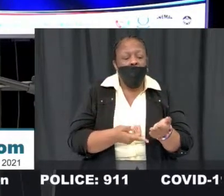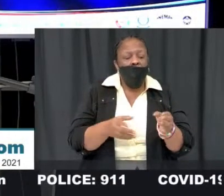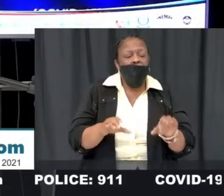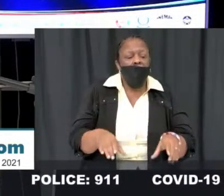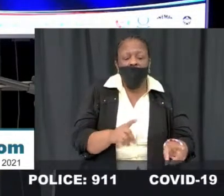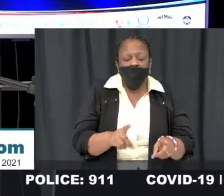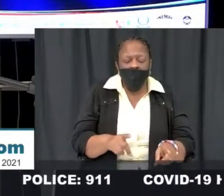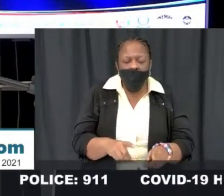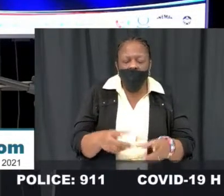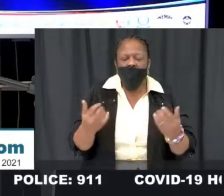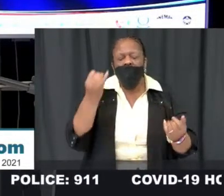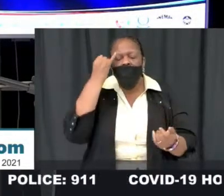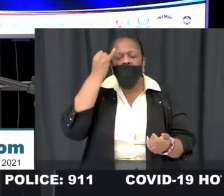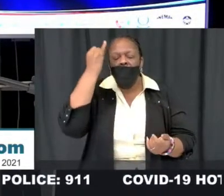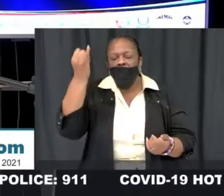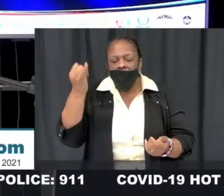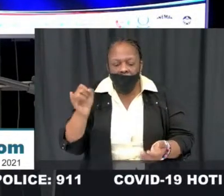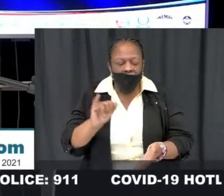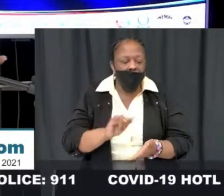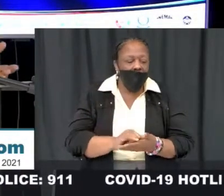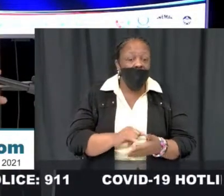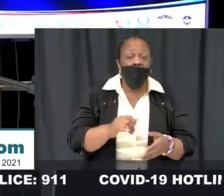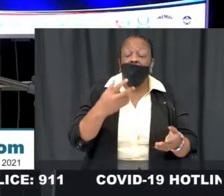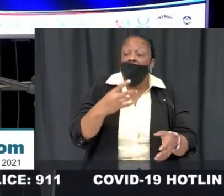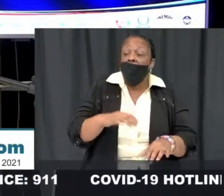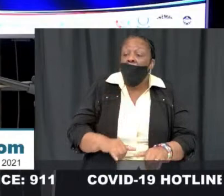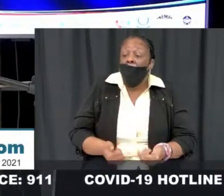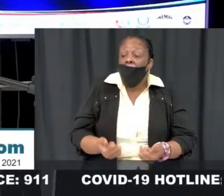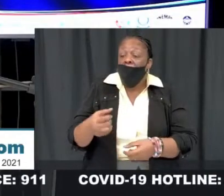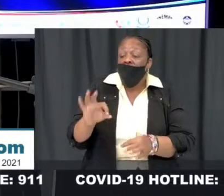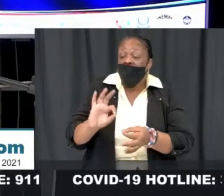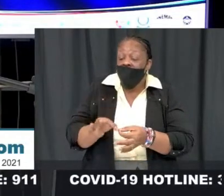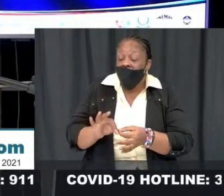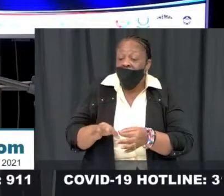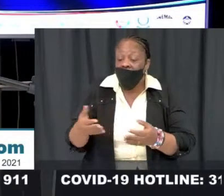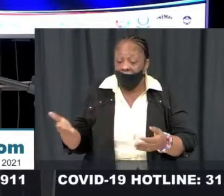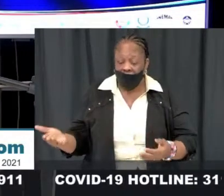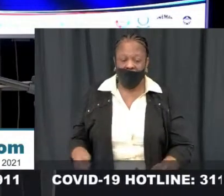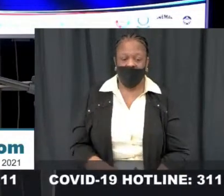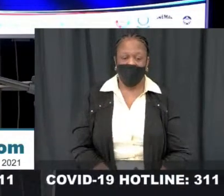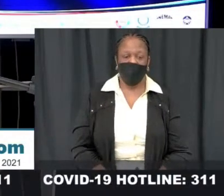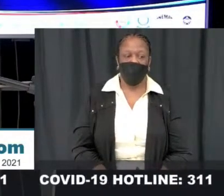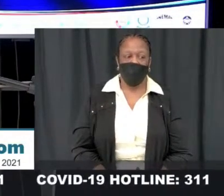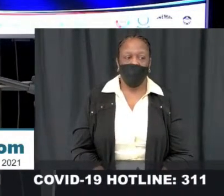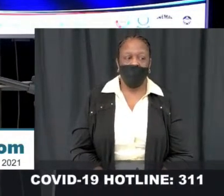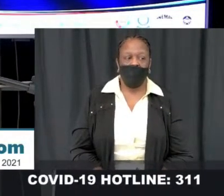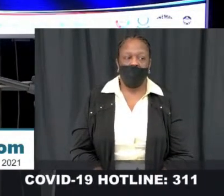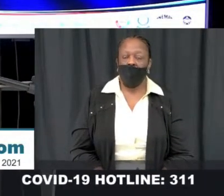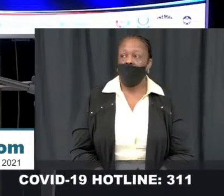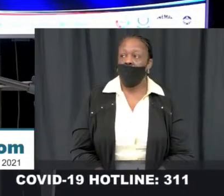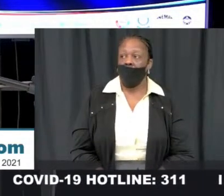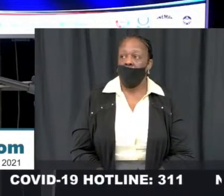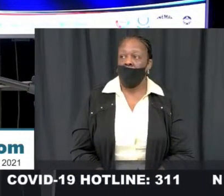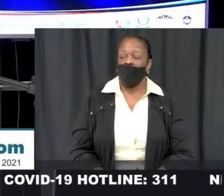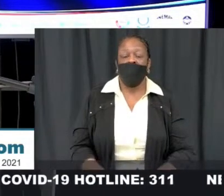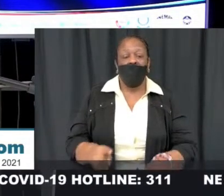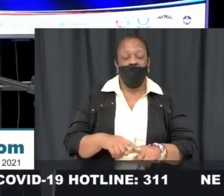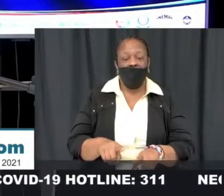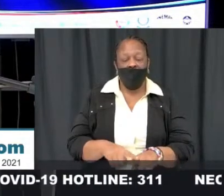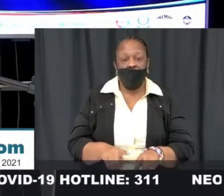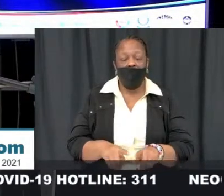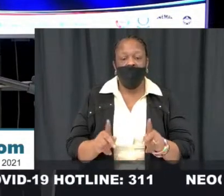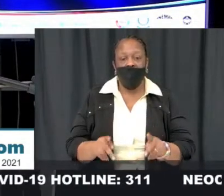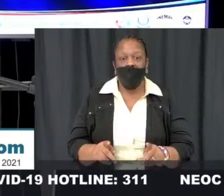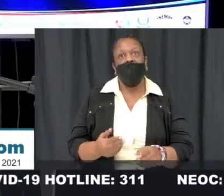logistics, dealing with regulation. We have Mr. Rohan Walters, who is embedded from legal, who provides us with